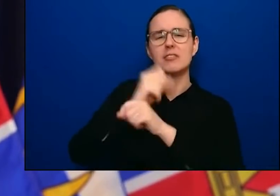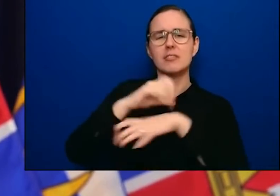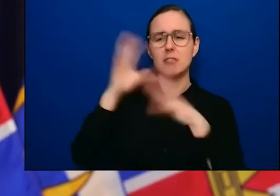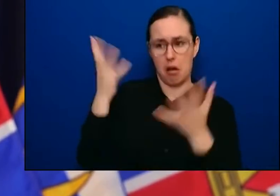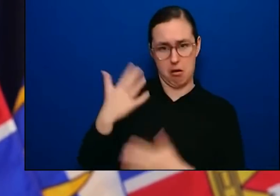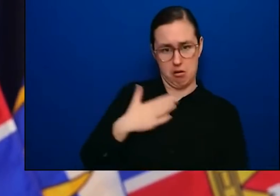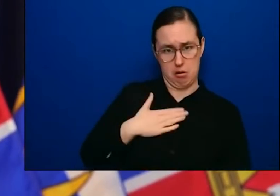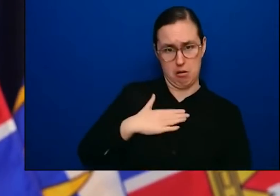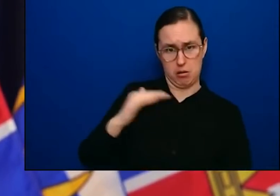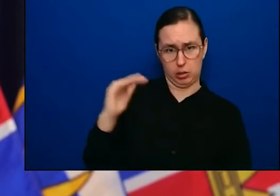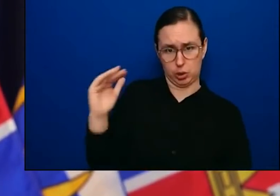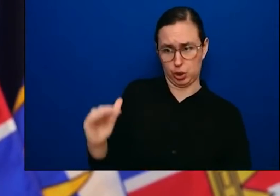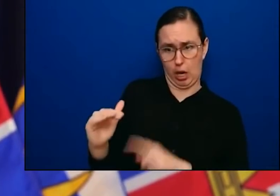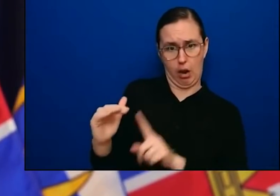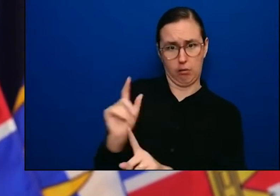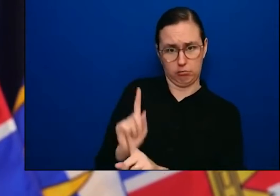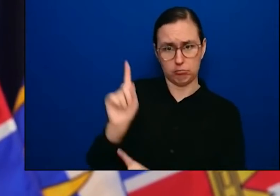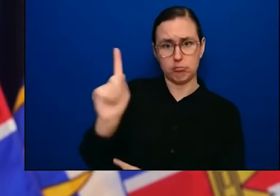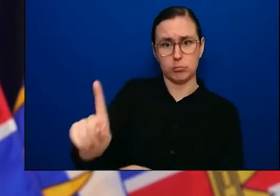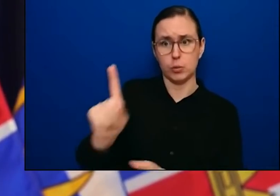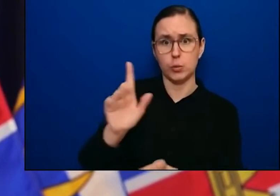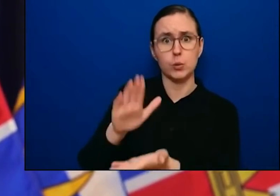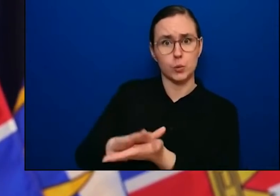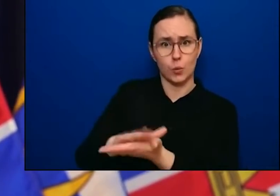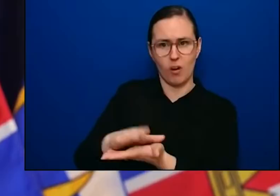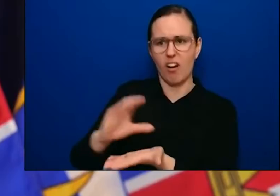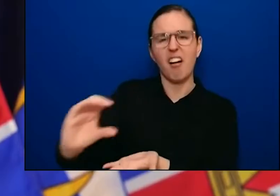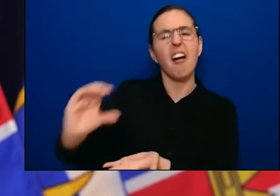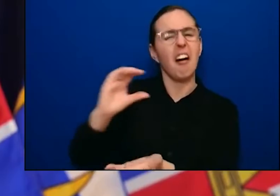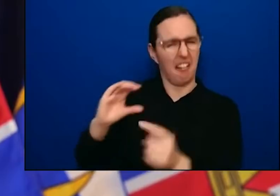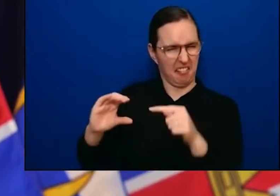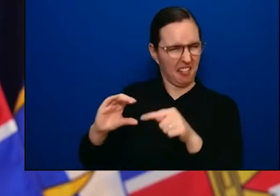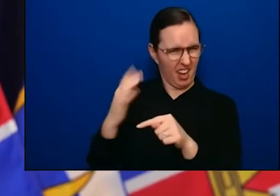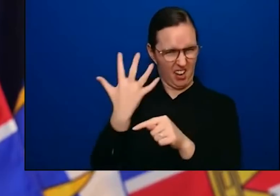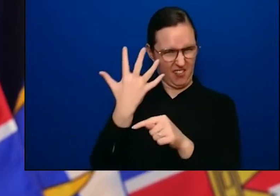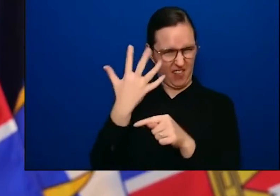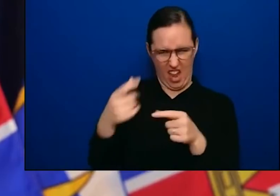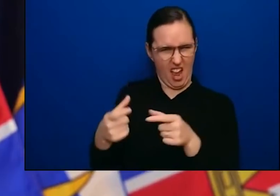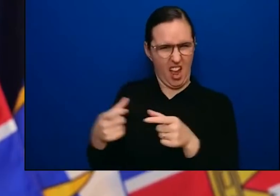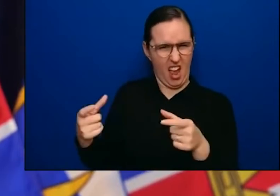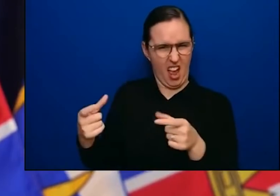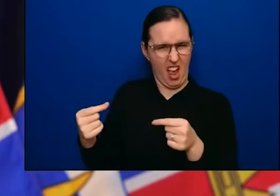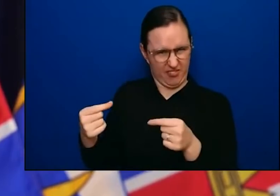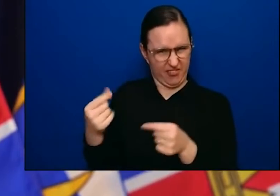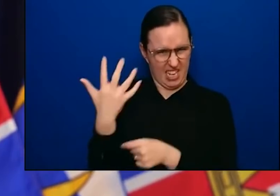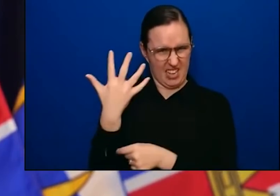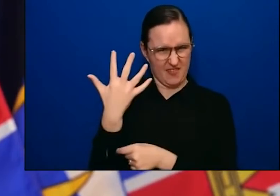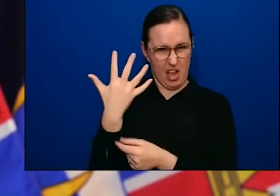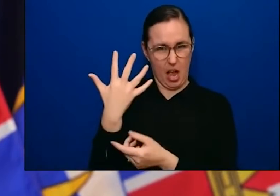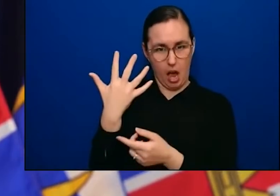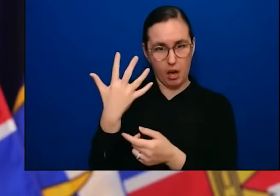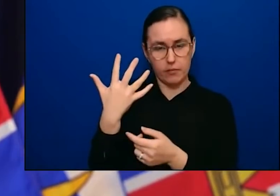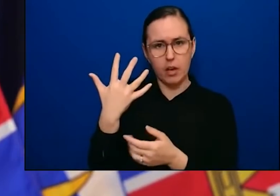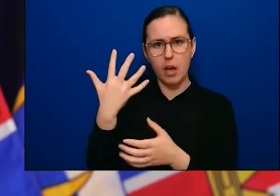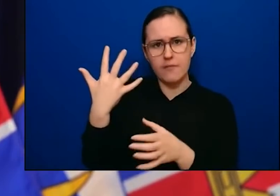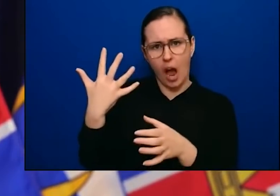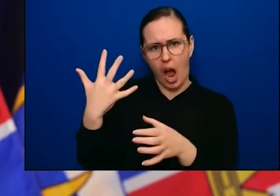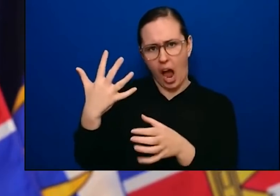see 7.4 million sitting in the inventory, wondering why can't they all just go out now? And also, a question was